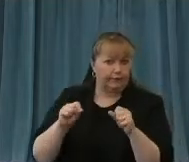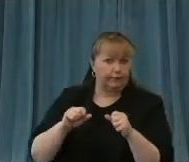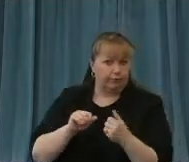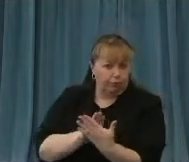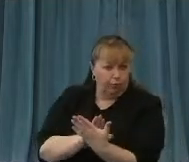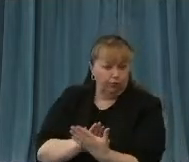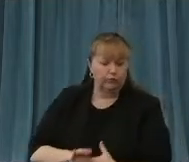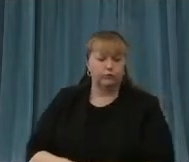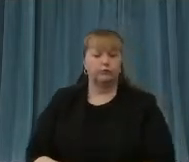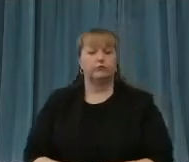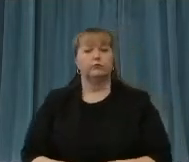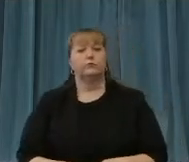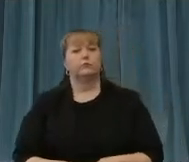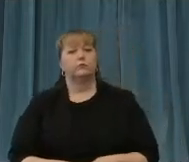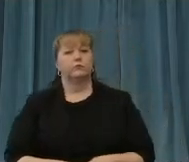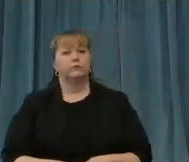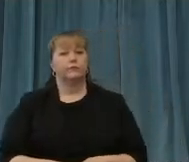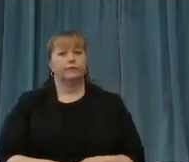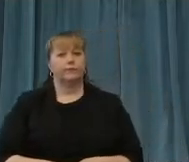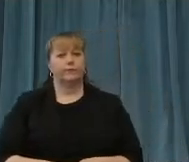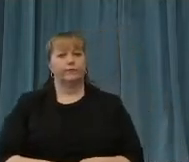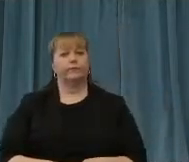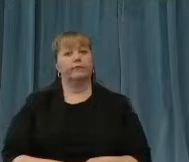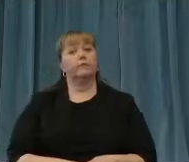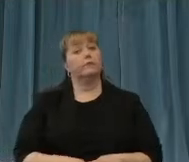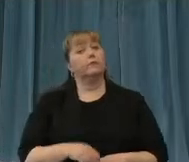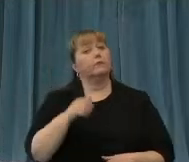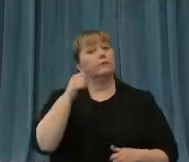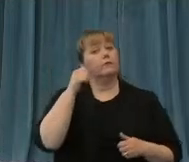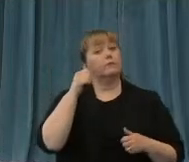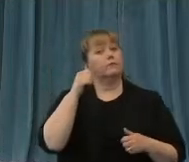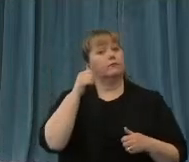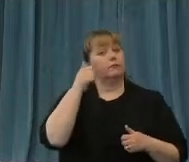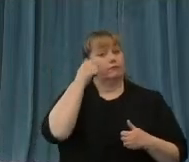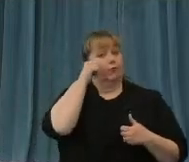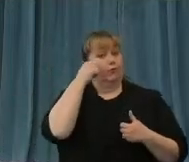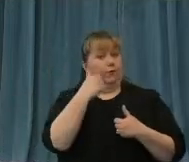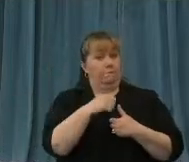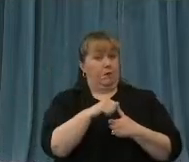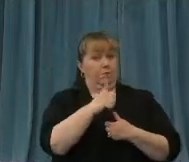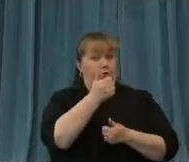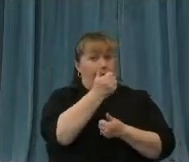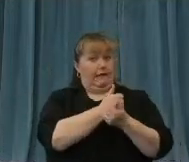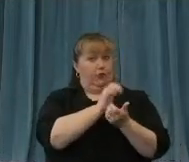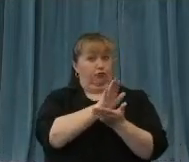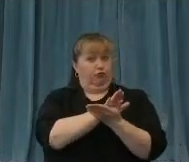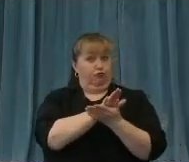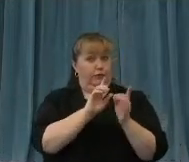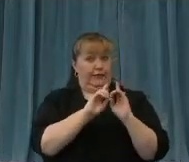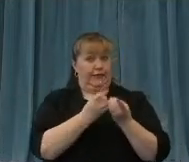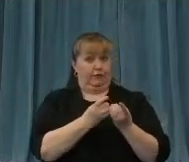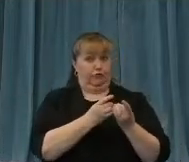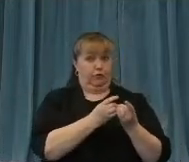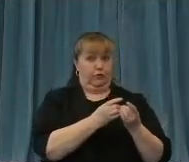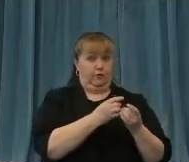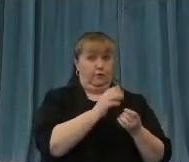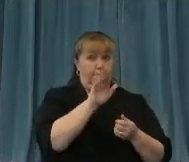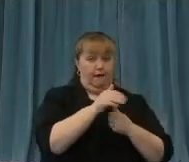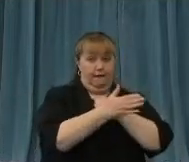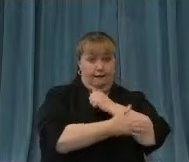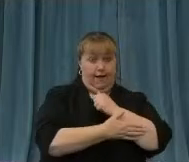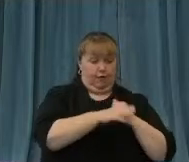has a long-standing tradition of local control of education, and as such, district and school leaders are empowered to